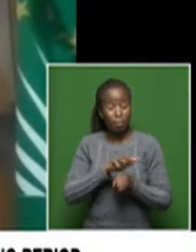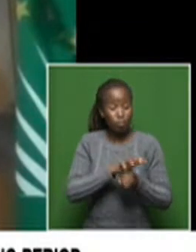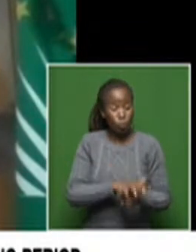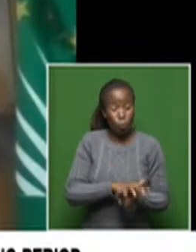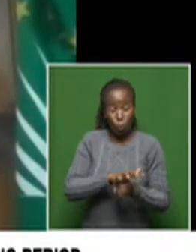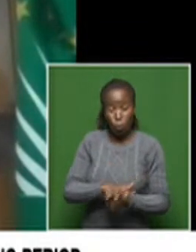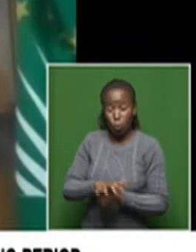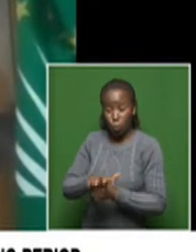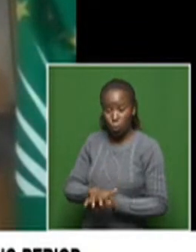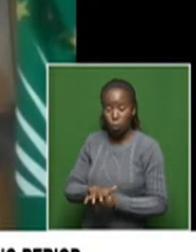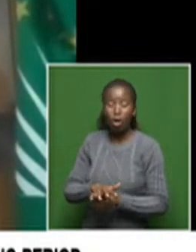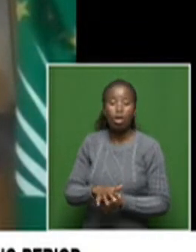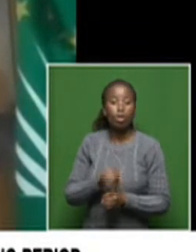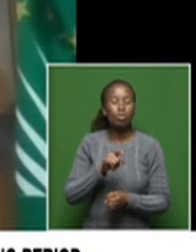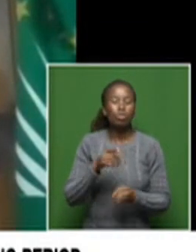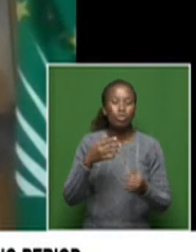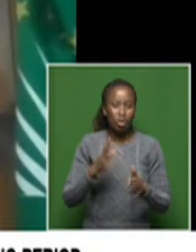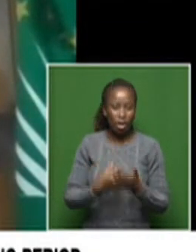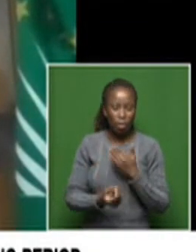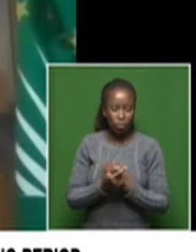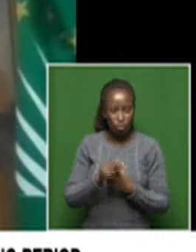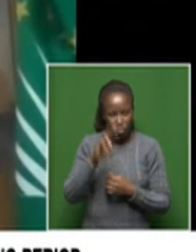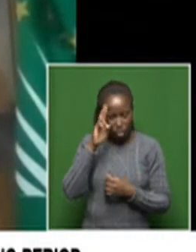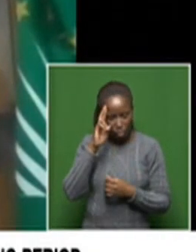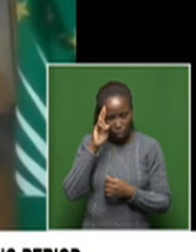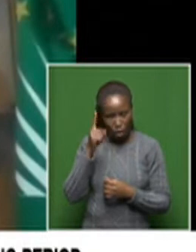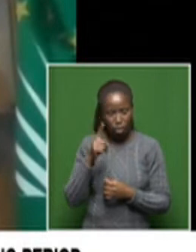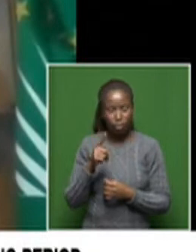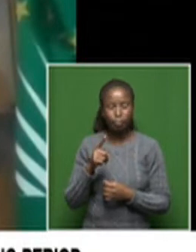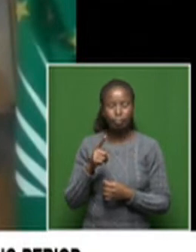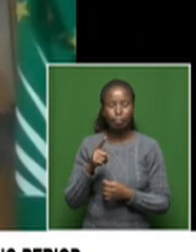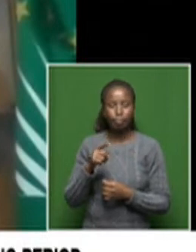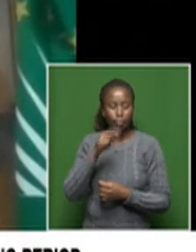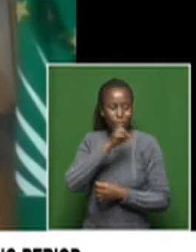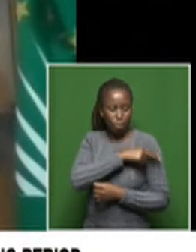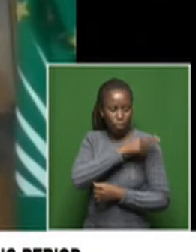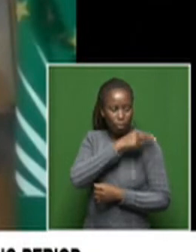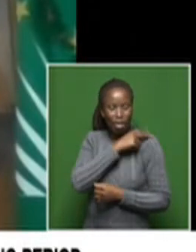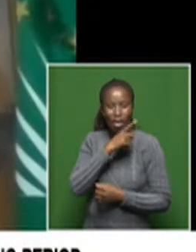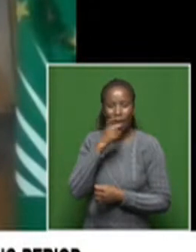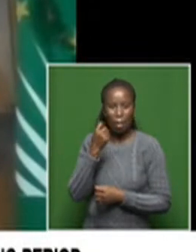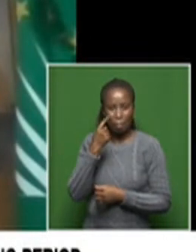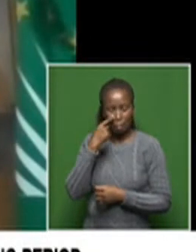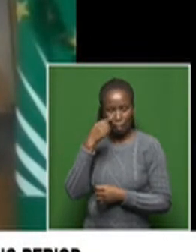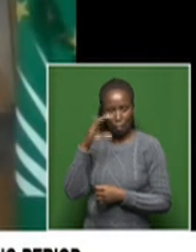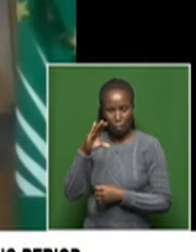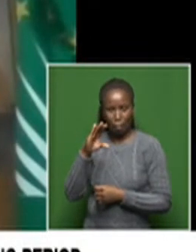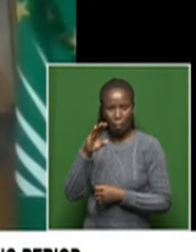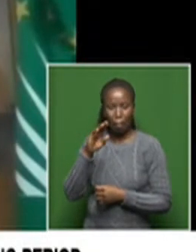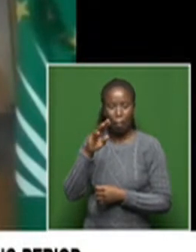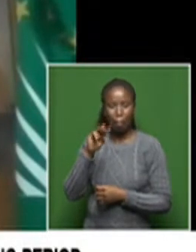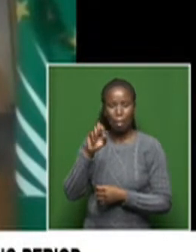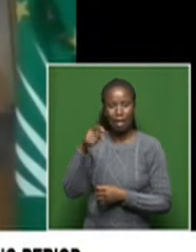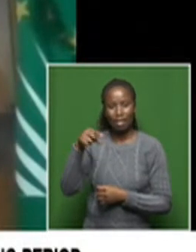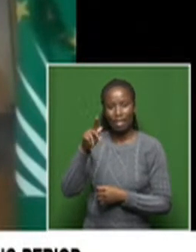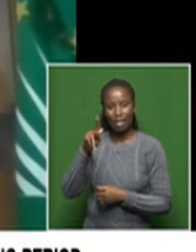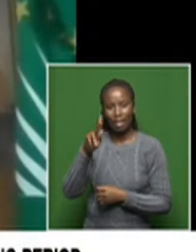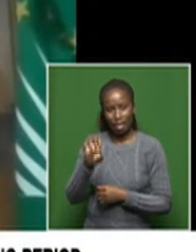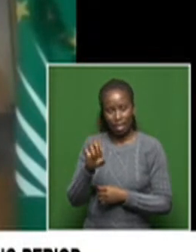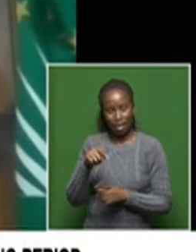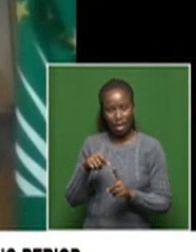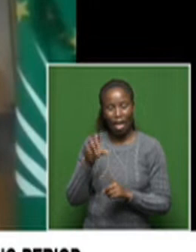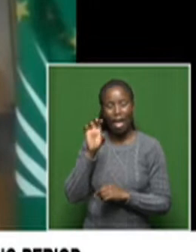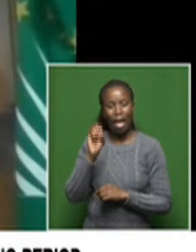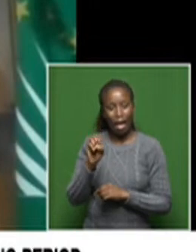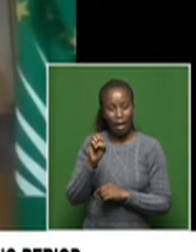by, you'd remember that the Charlotte Matlake Hospital, which has had, in terms of bed capacity, it's got